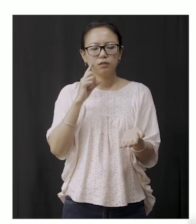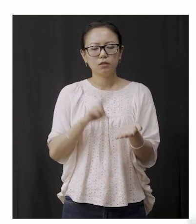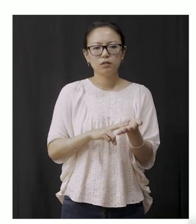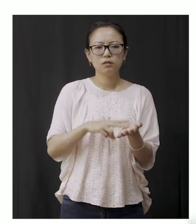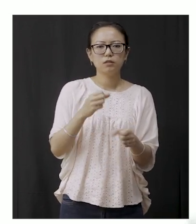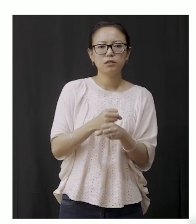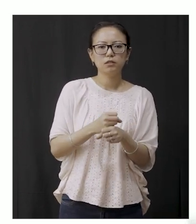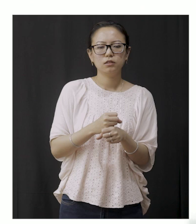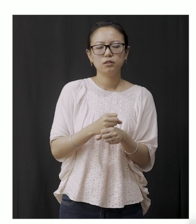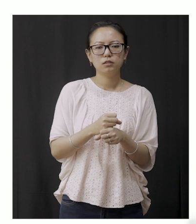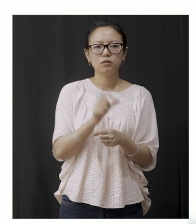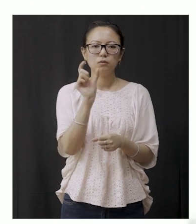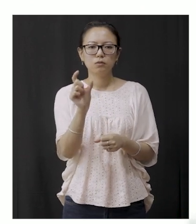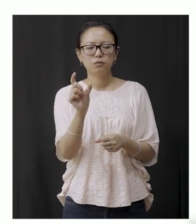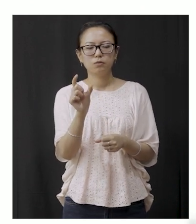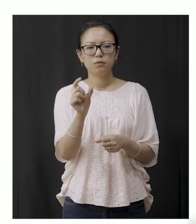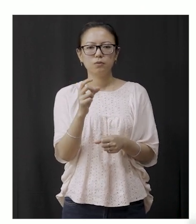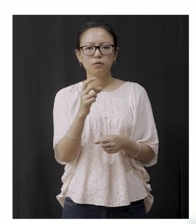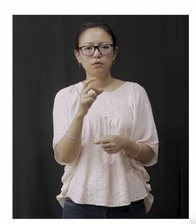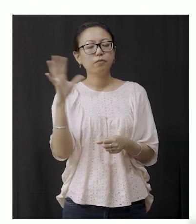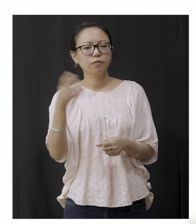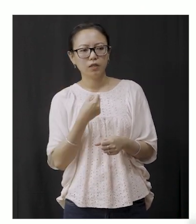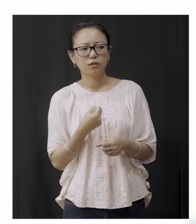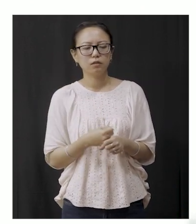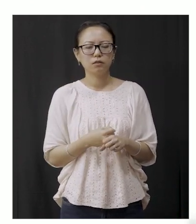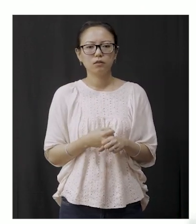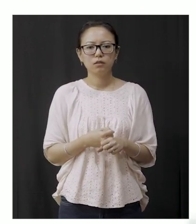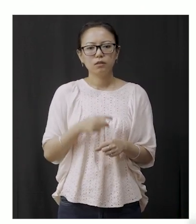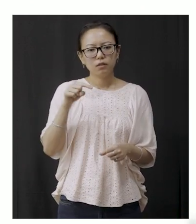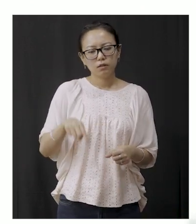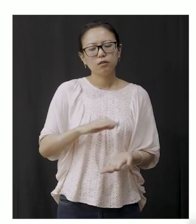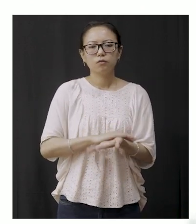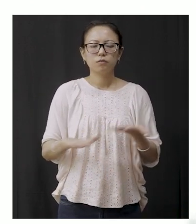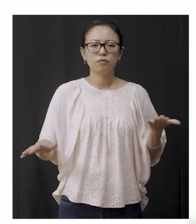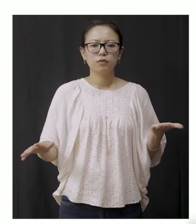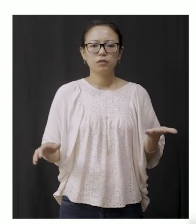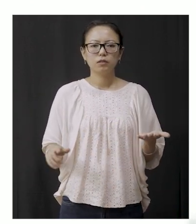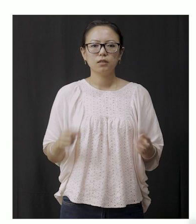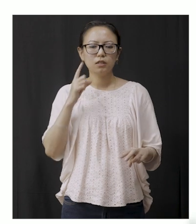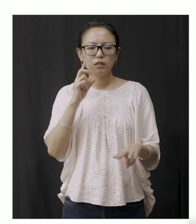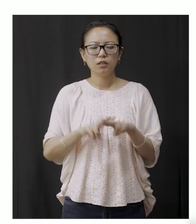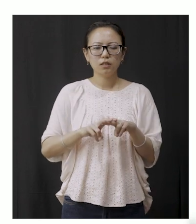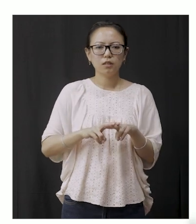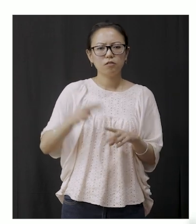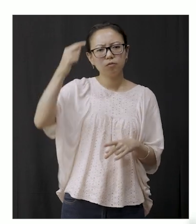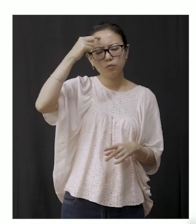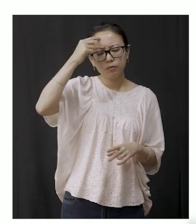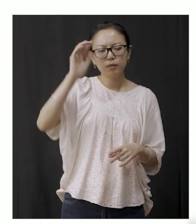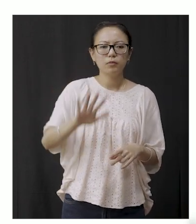this topic, you can always go and ask, you can always ask your teacher or your elders. They will help